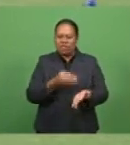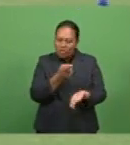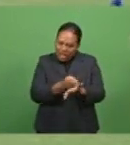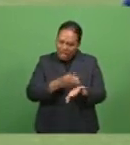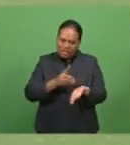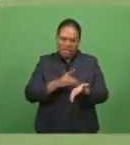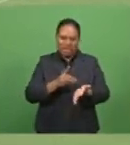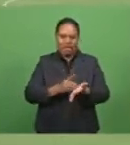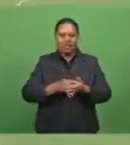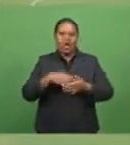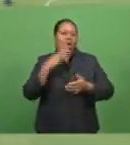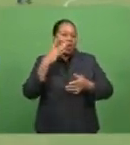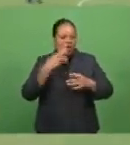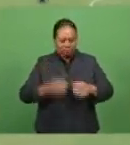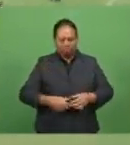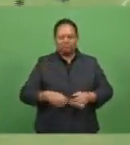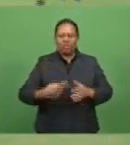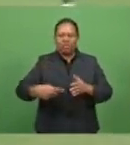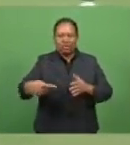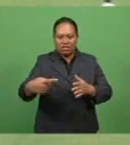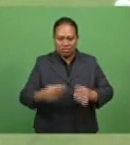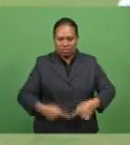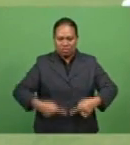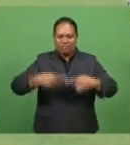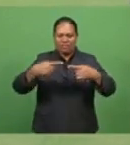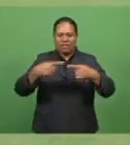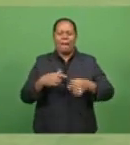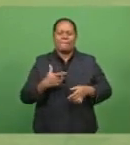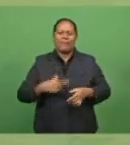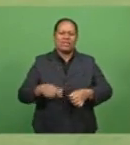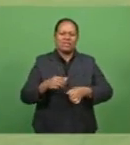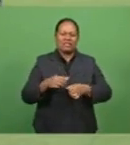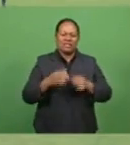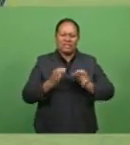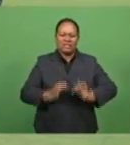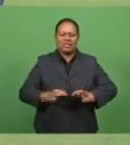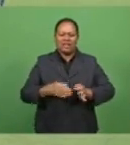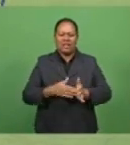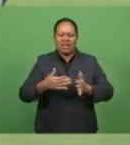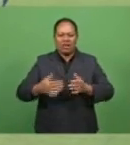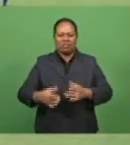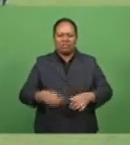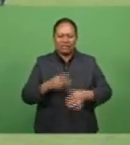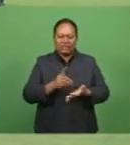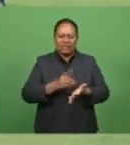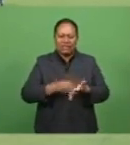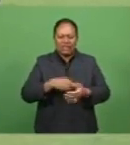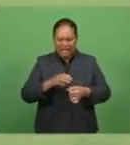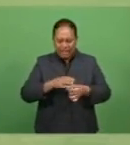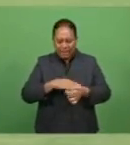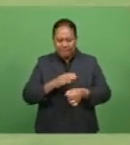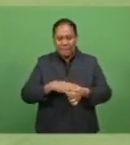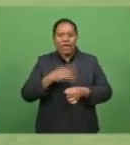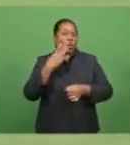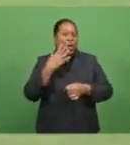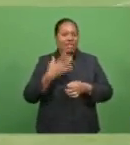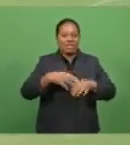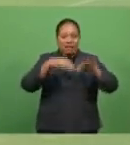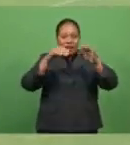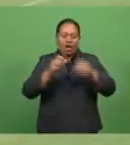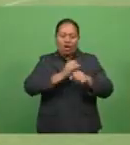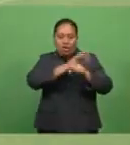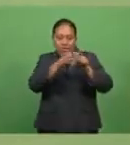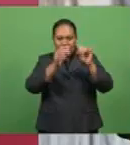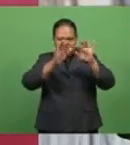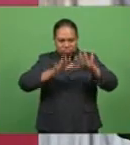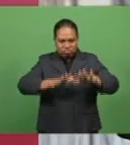where competitions will resume. Yusuf adds decisions on the dates of competitions will only be made once the government gives the all